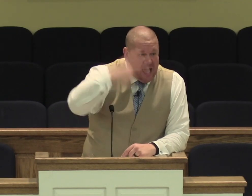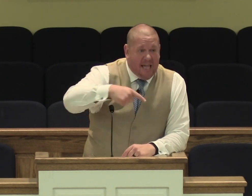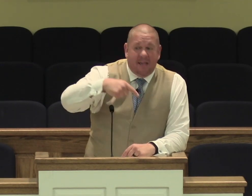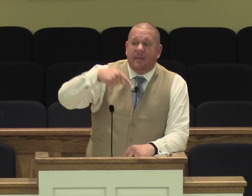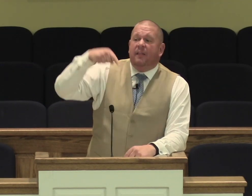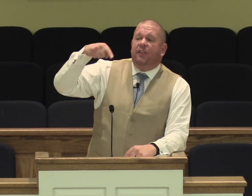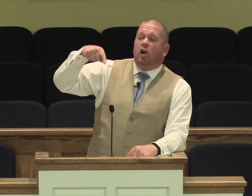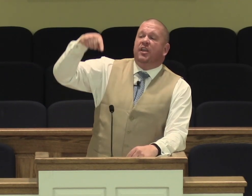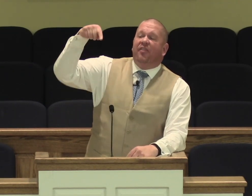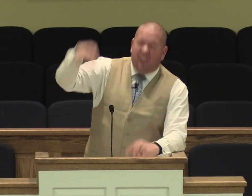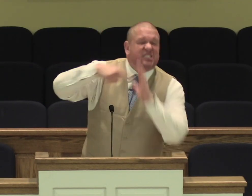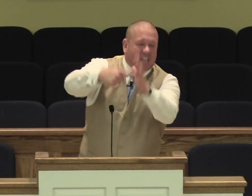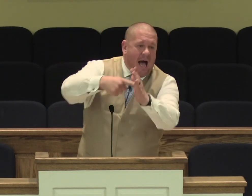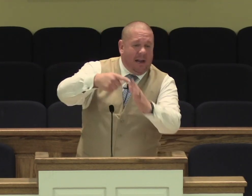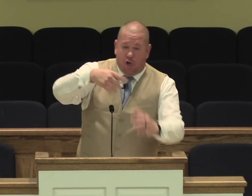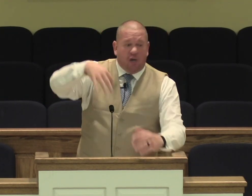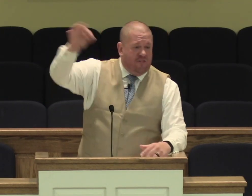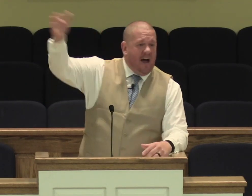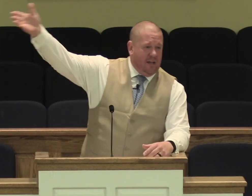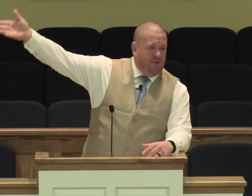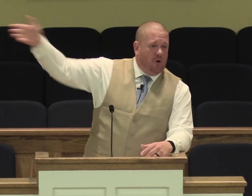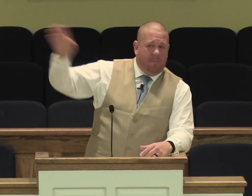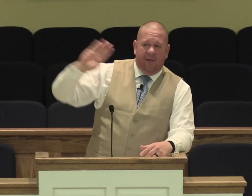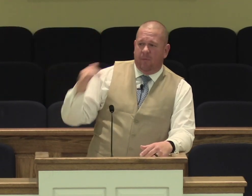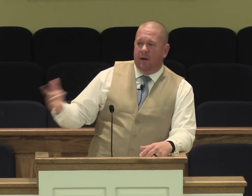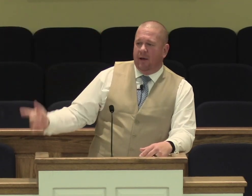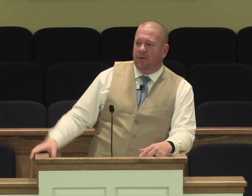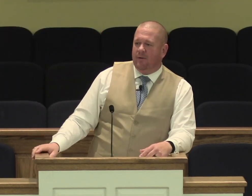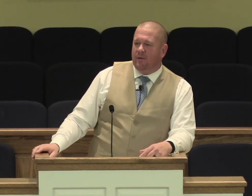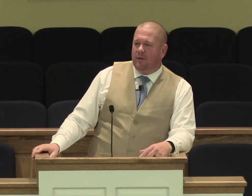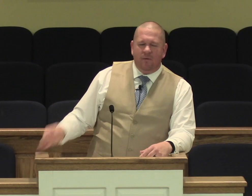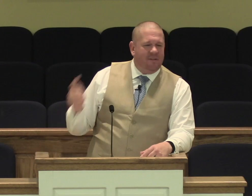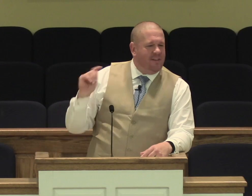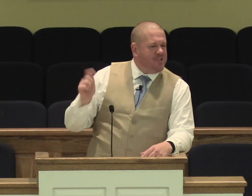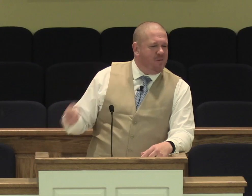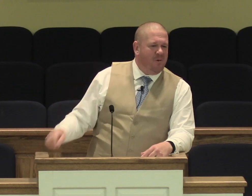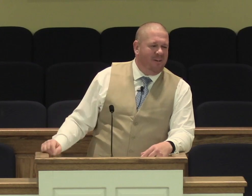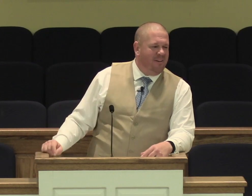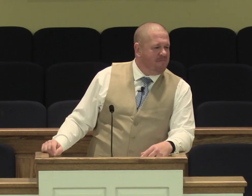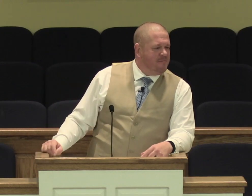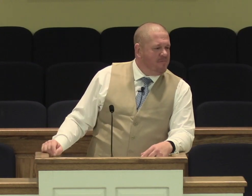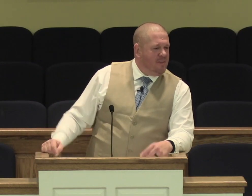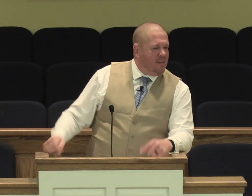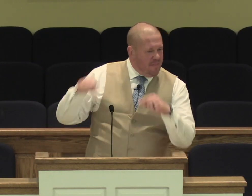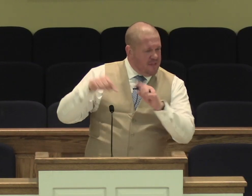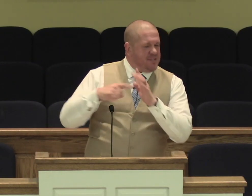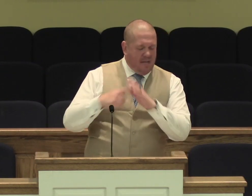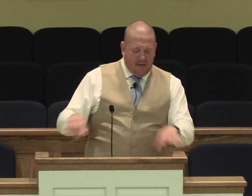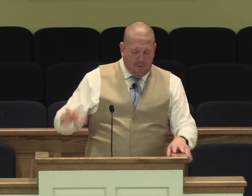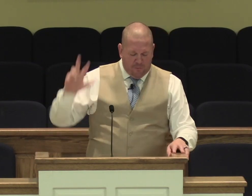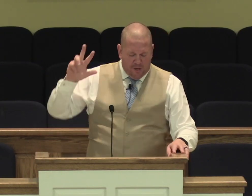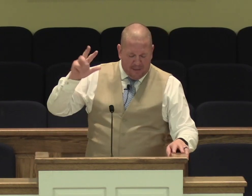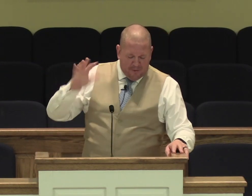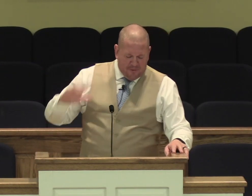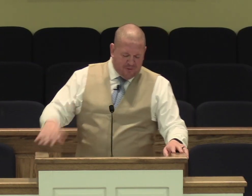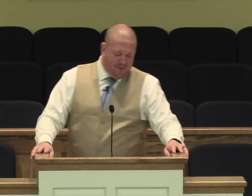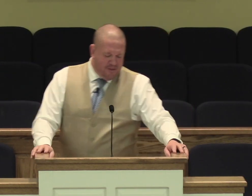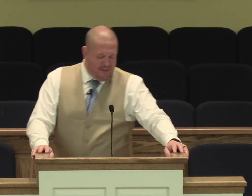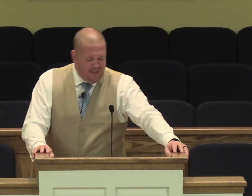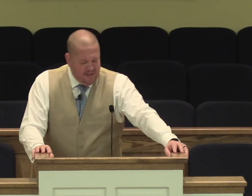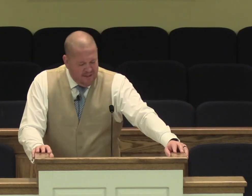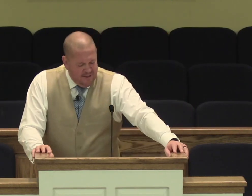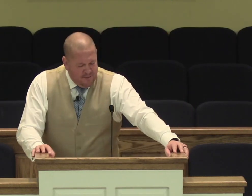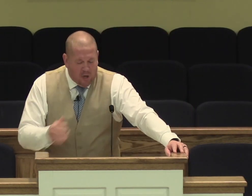This day, there's this sign, and you're going to find it if you go to Bethlehem right now. What a testimony. This sign. Number three, and I'm done with this